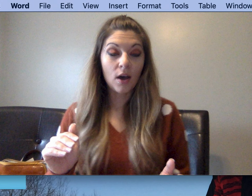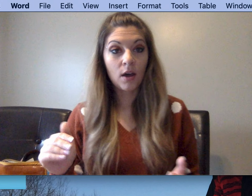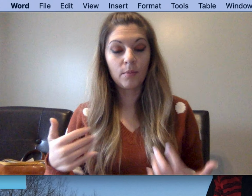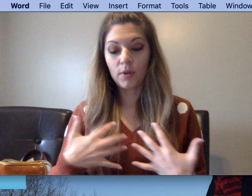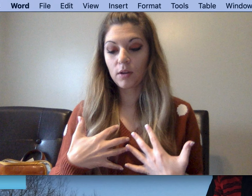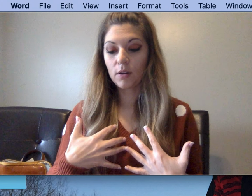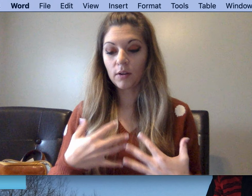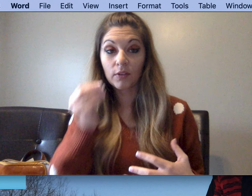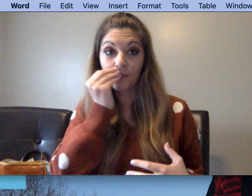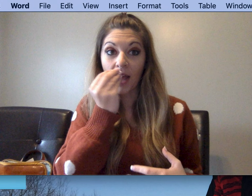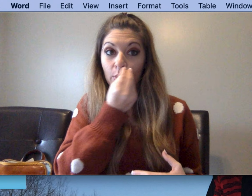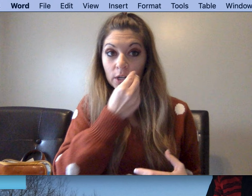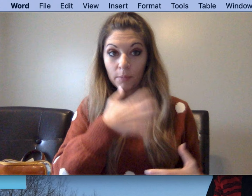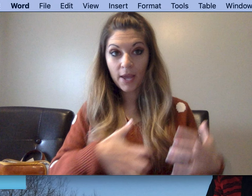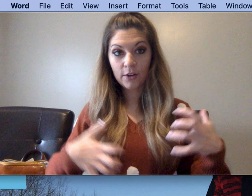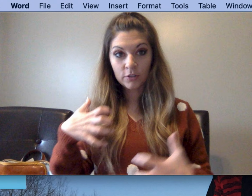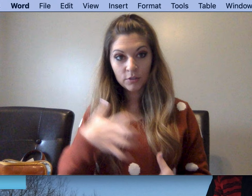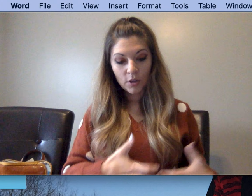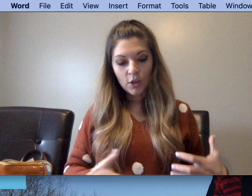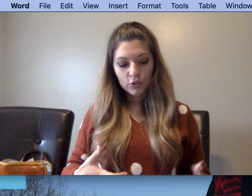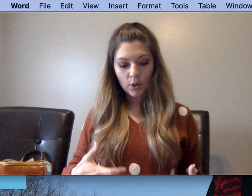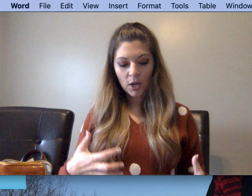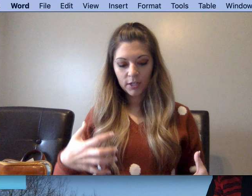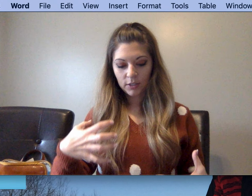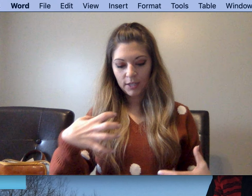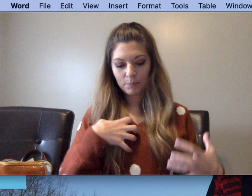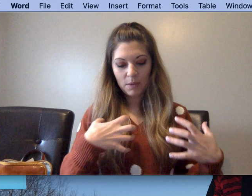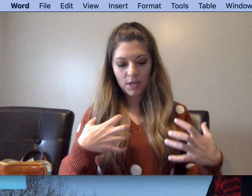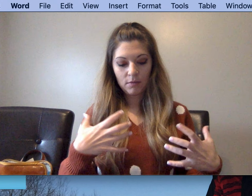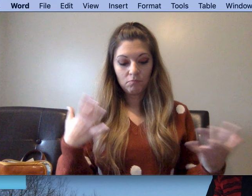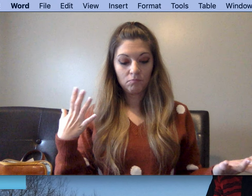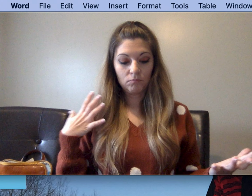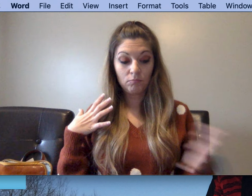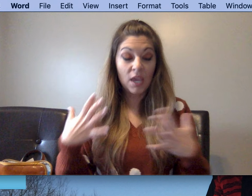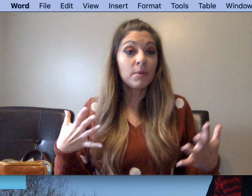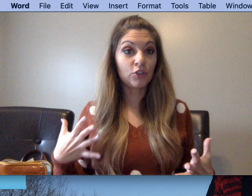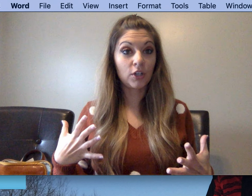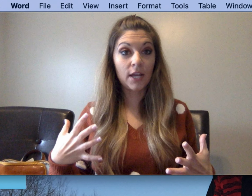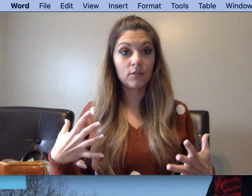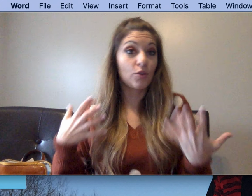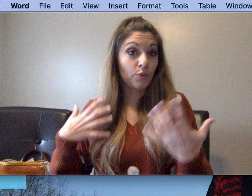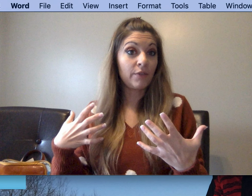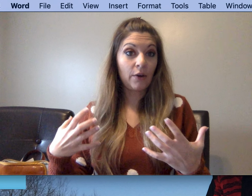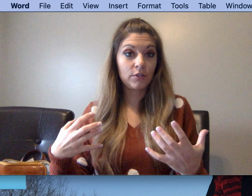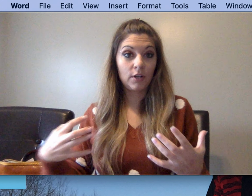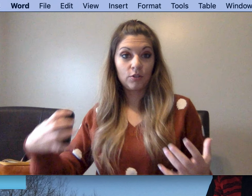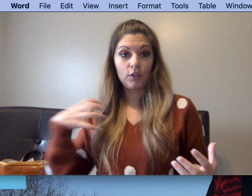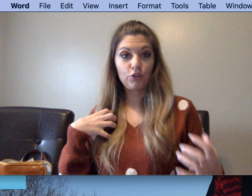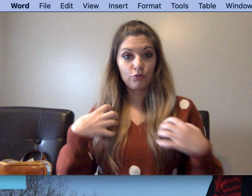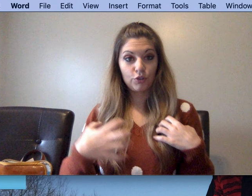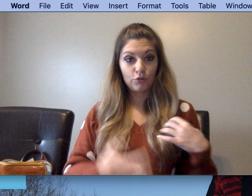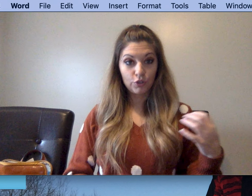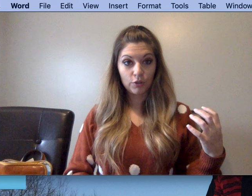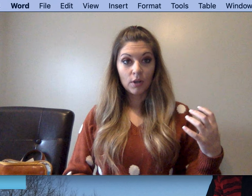describe flower patterns. So I'm not gonna like maybe the shirt has 3 flowers on it,